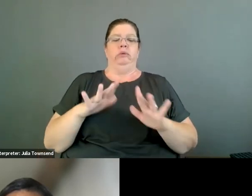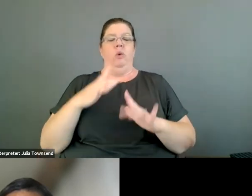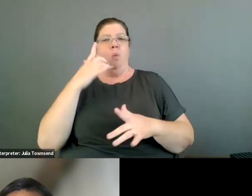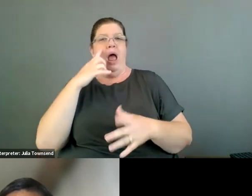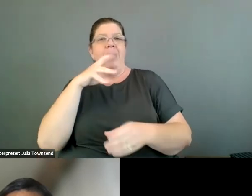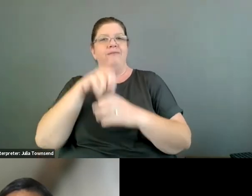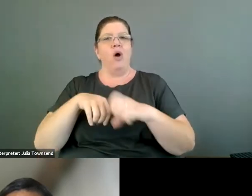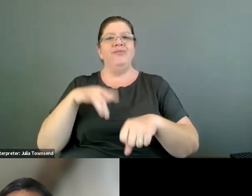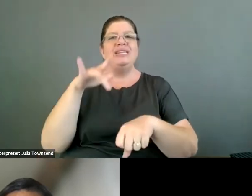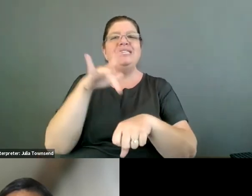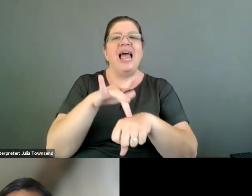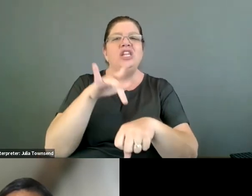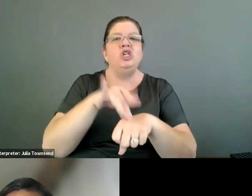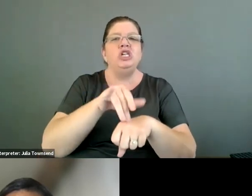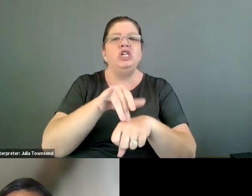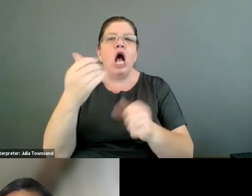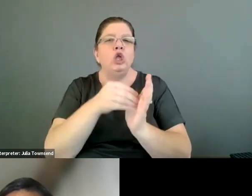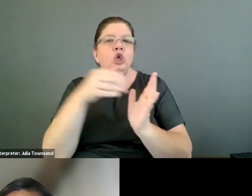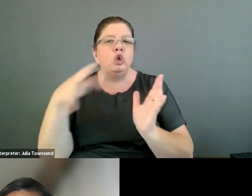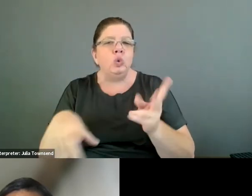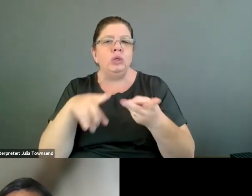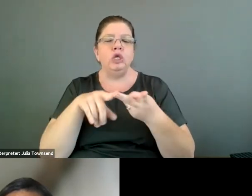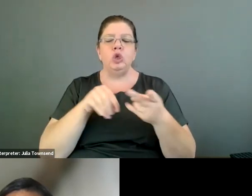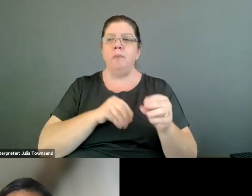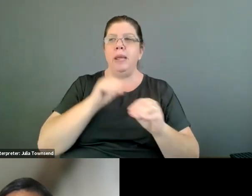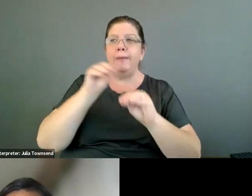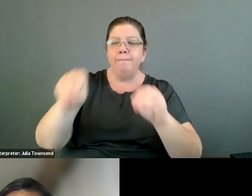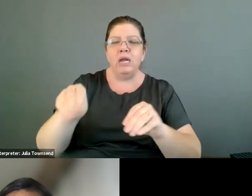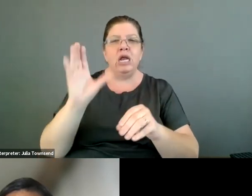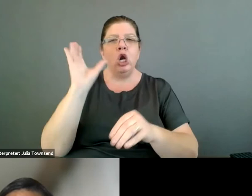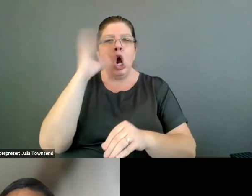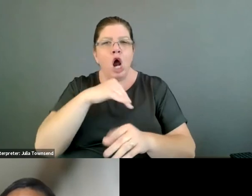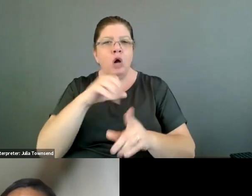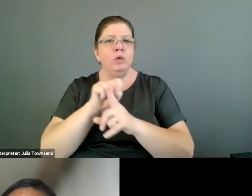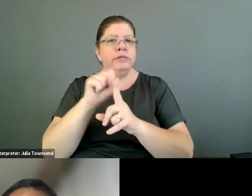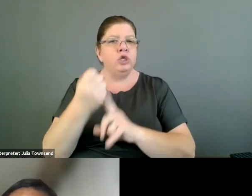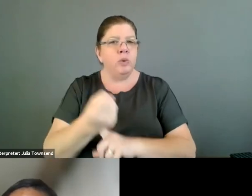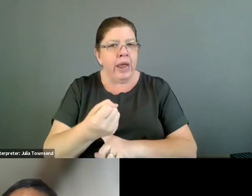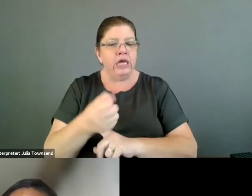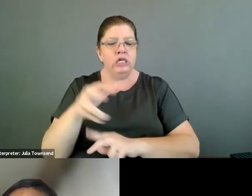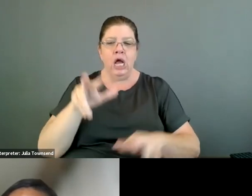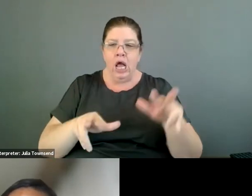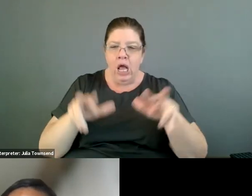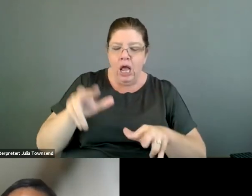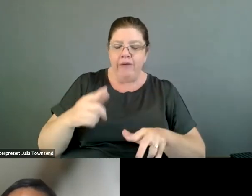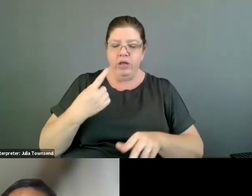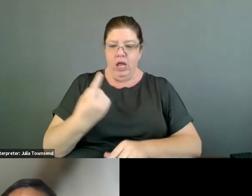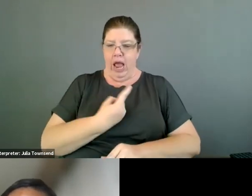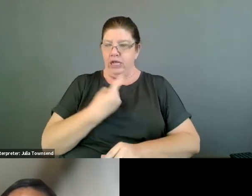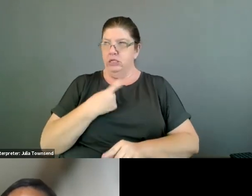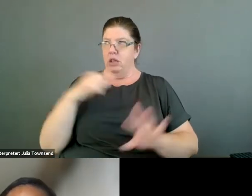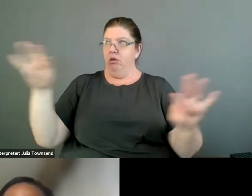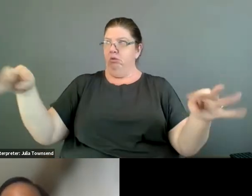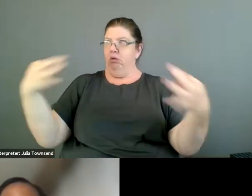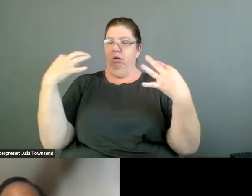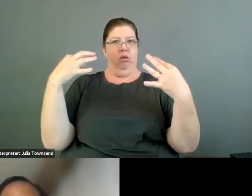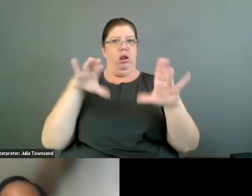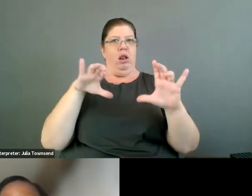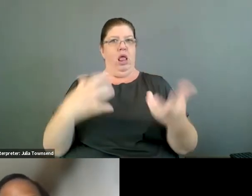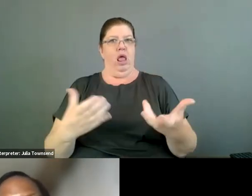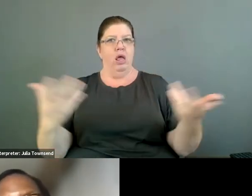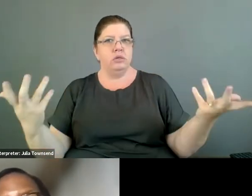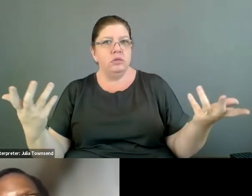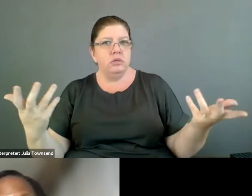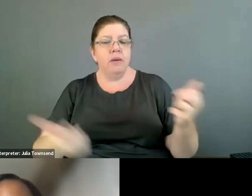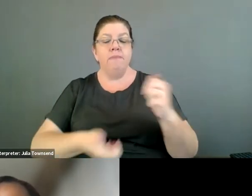touching other students or being put in awkward situations where you're isolated in front of the class. Most